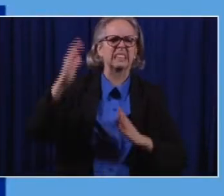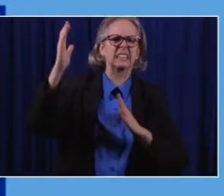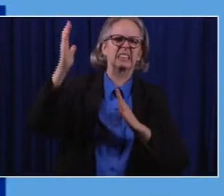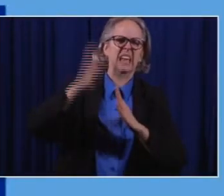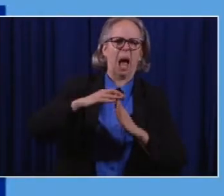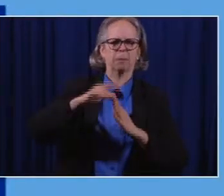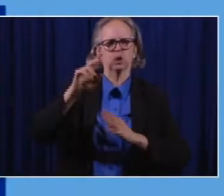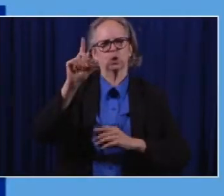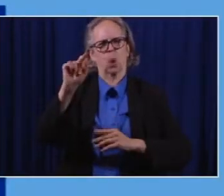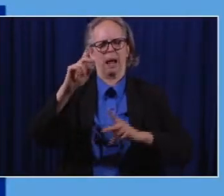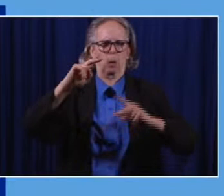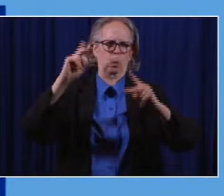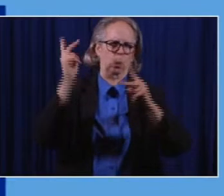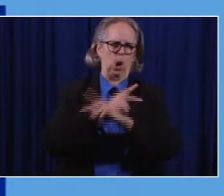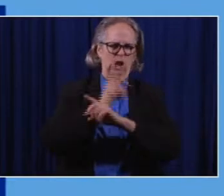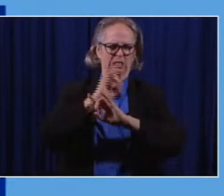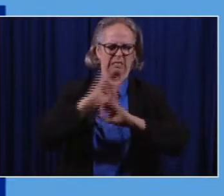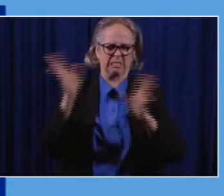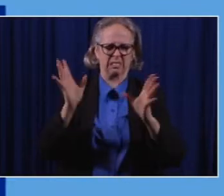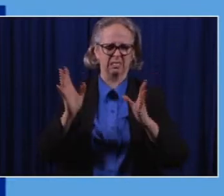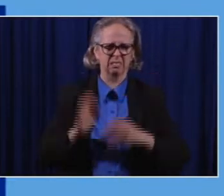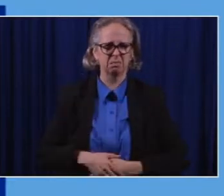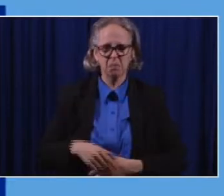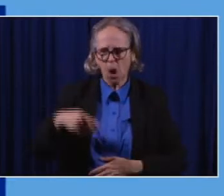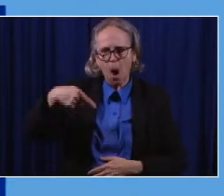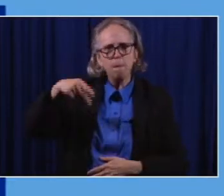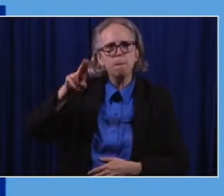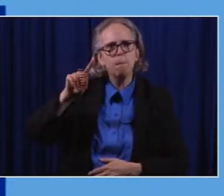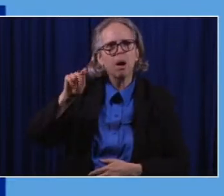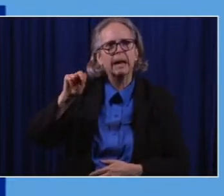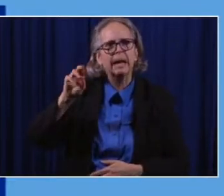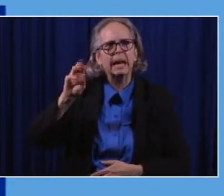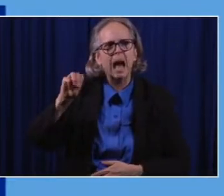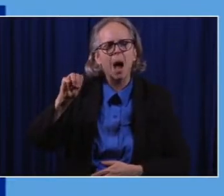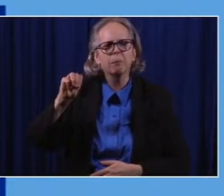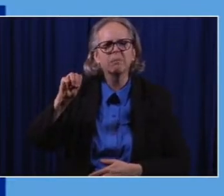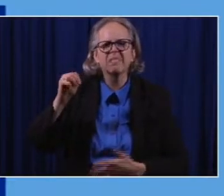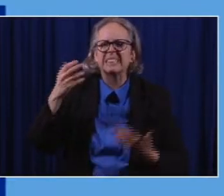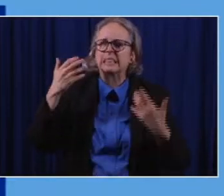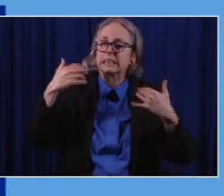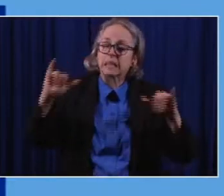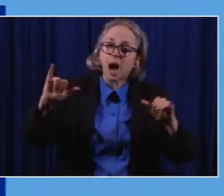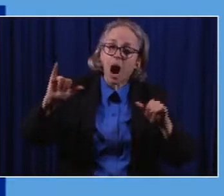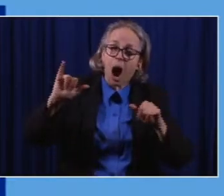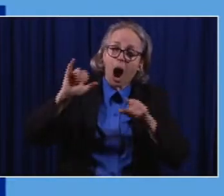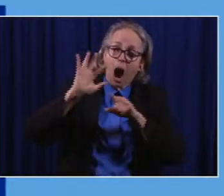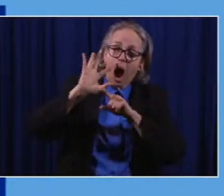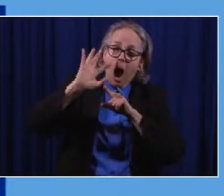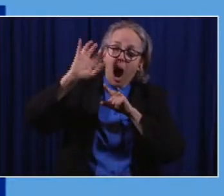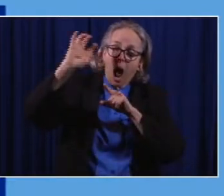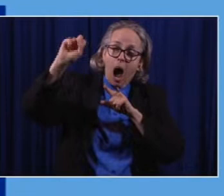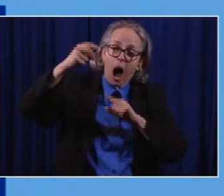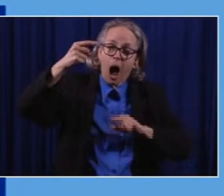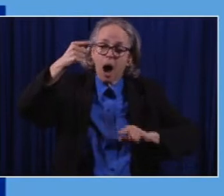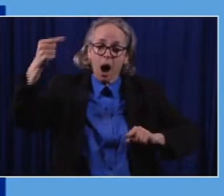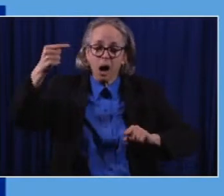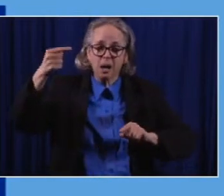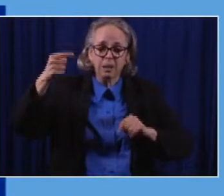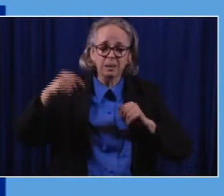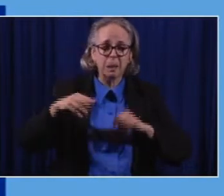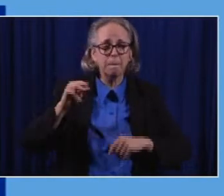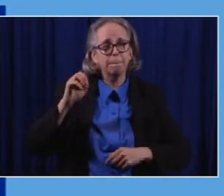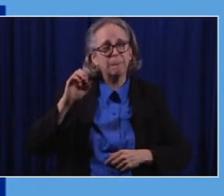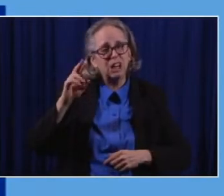numbers, Putnam County, these are just astronomical numbers. Mercer County, Auglaize, Allen, Defiance,